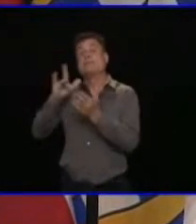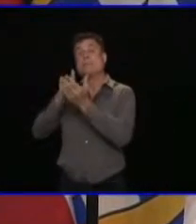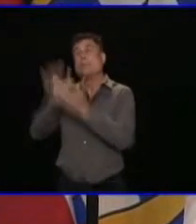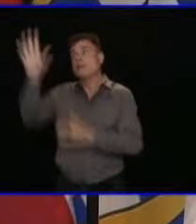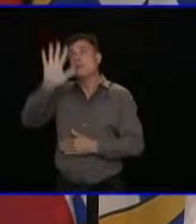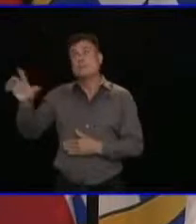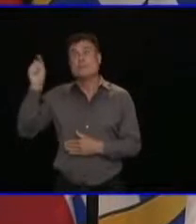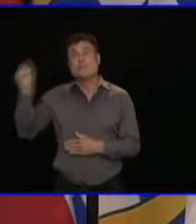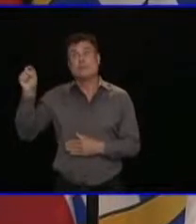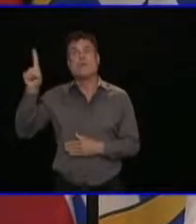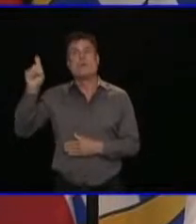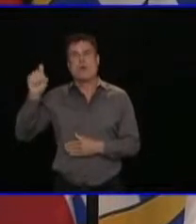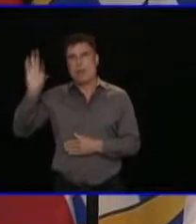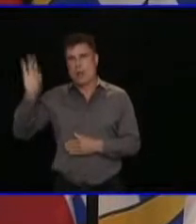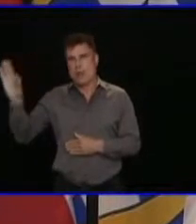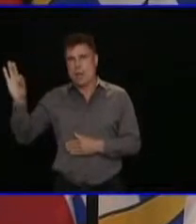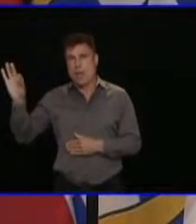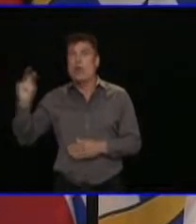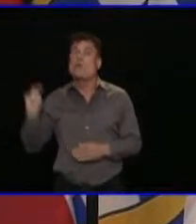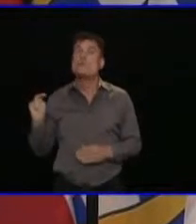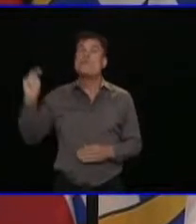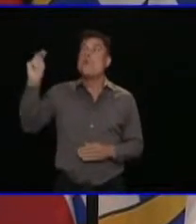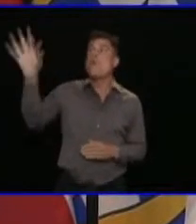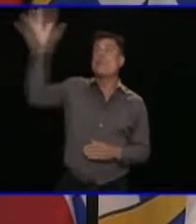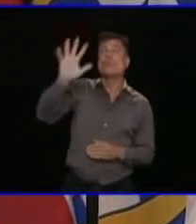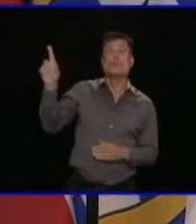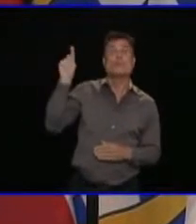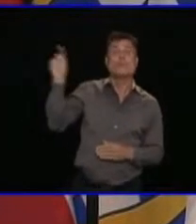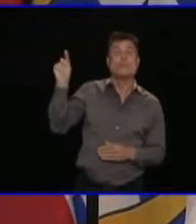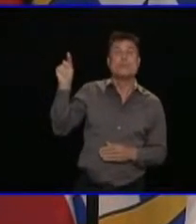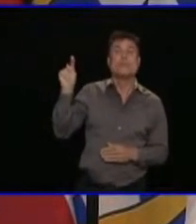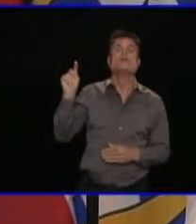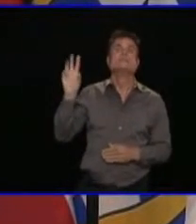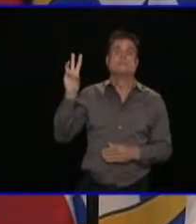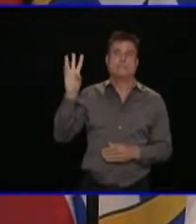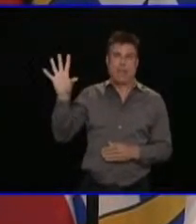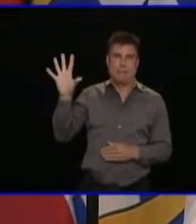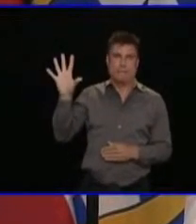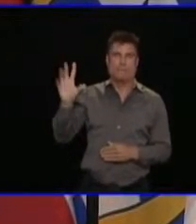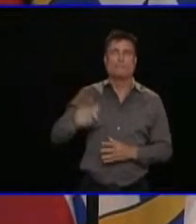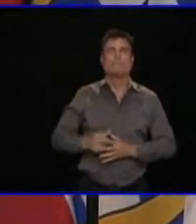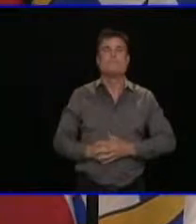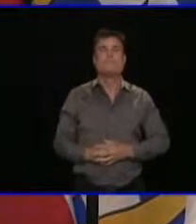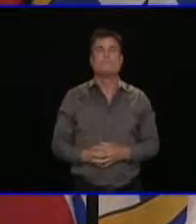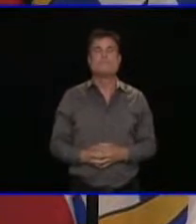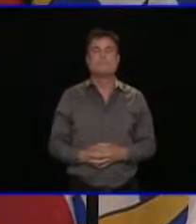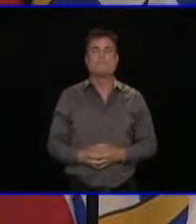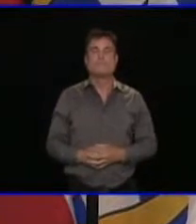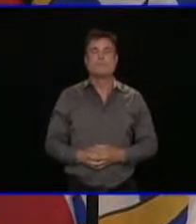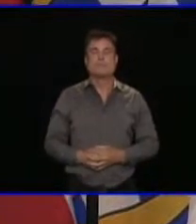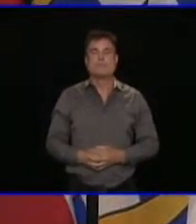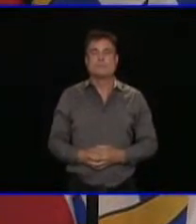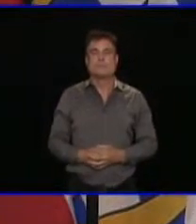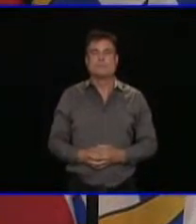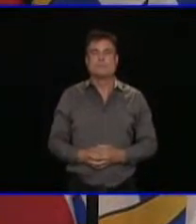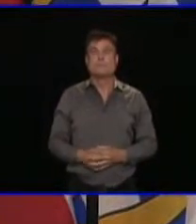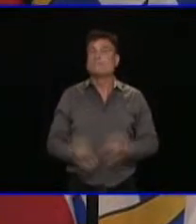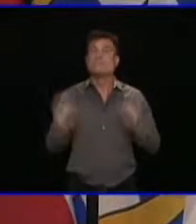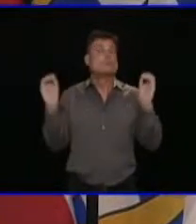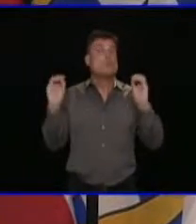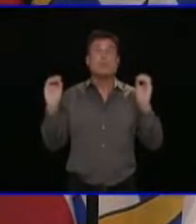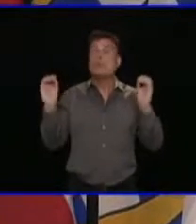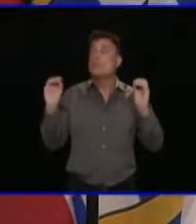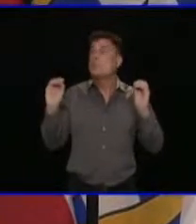people in the Interior Health Region, and 65 people in the Northern Health Region. We have no new healthcare or